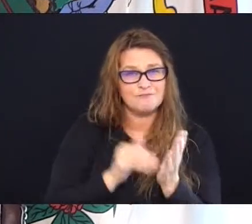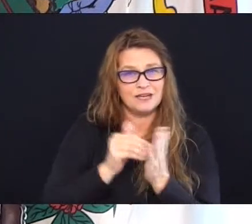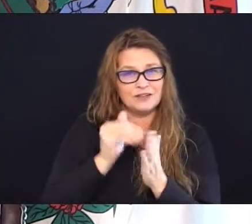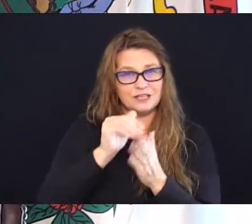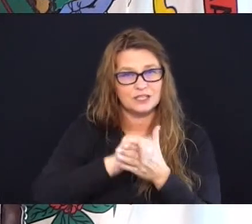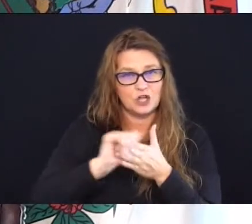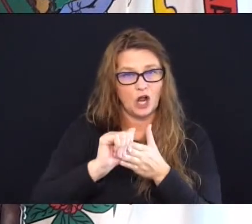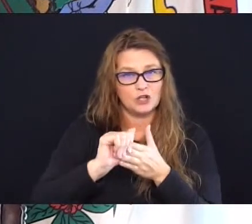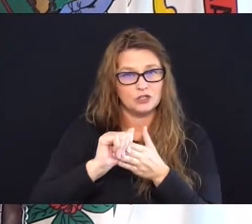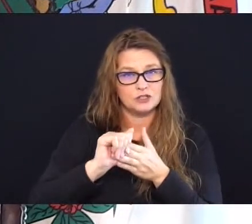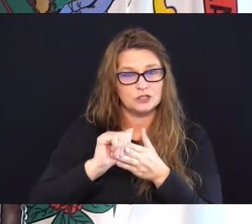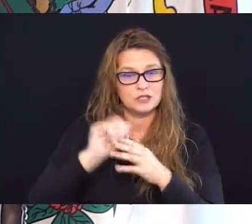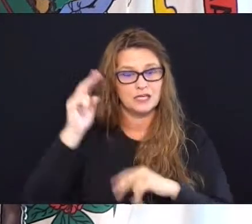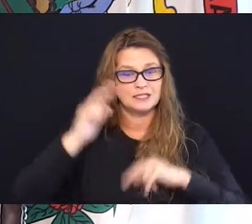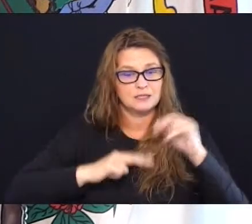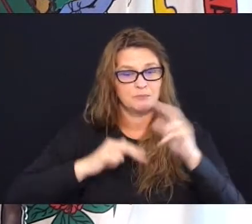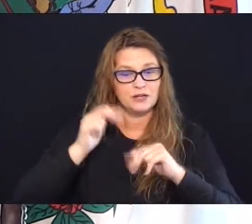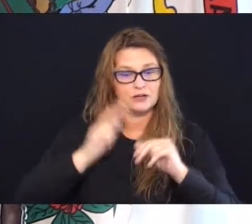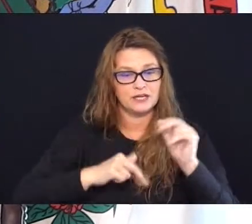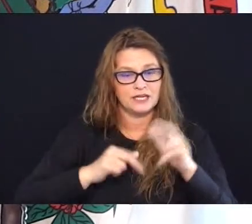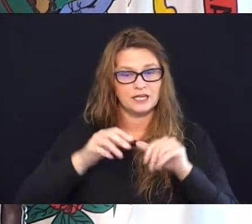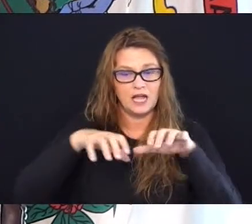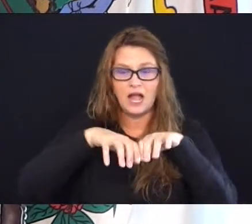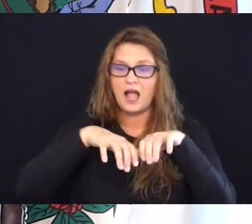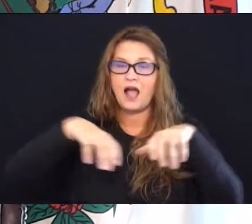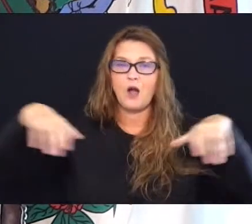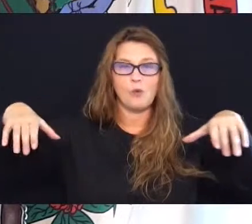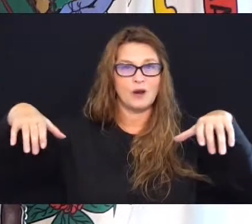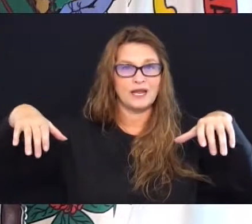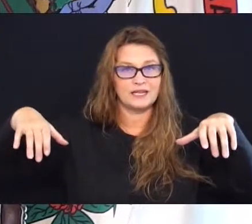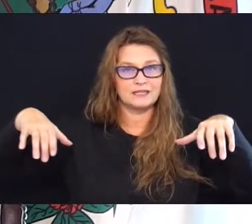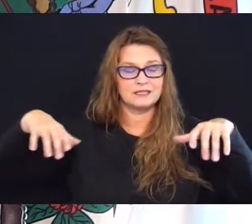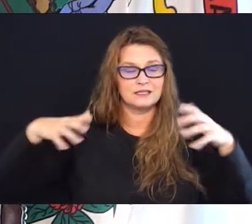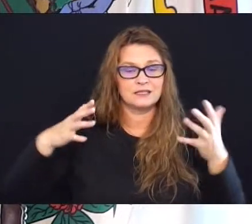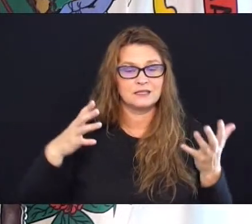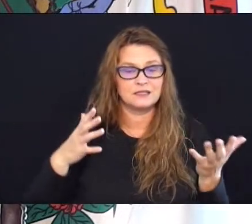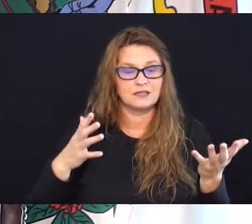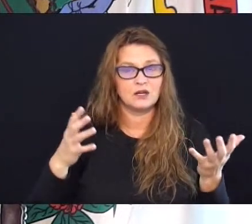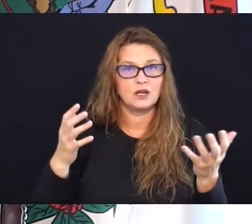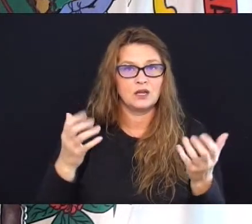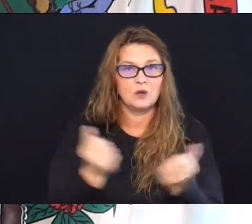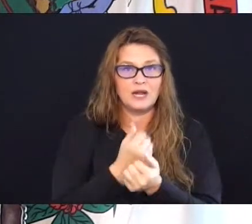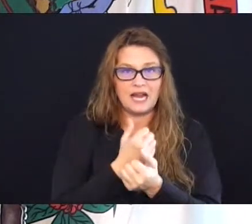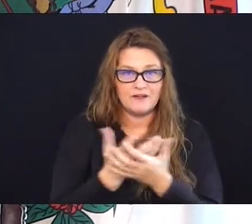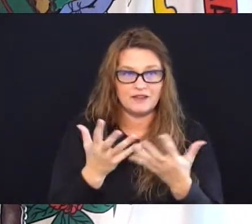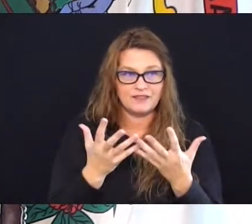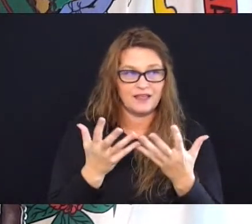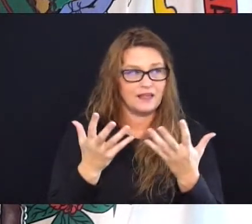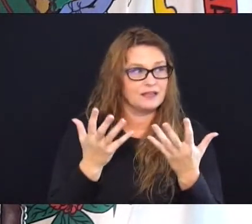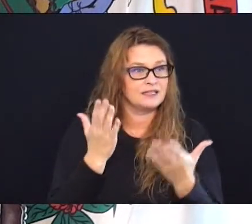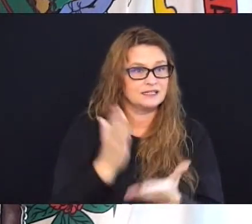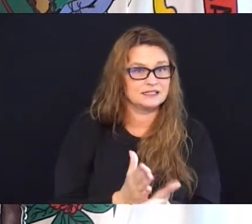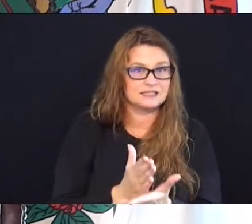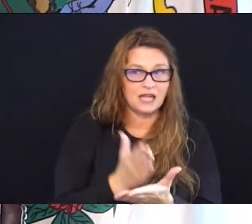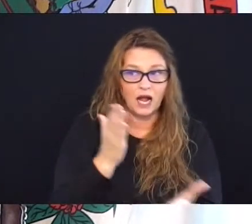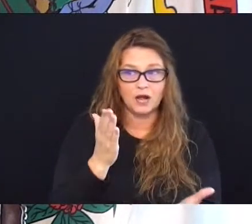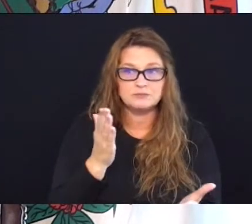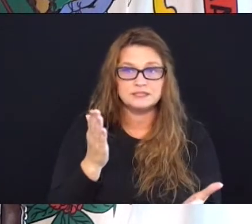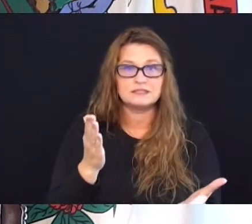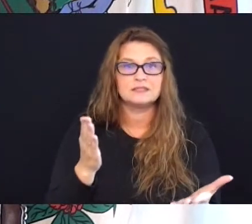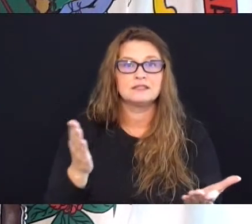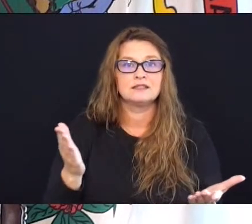towards building a wing or building something back when this all settles down, and we hope and pray that that will